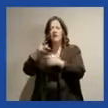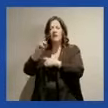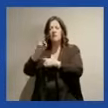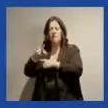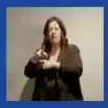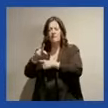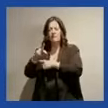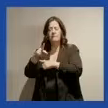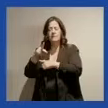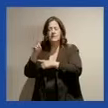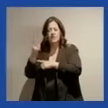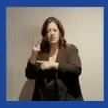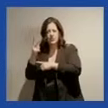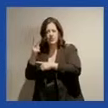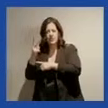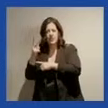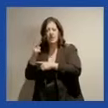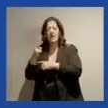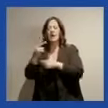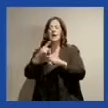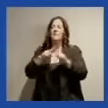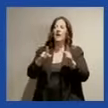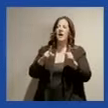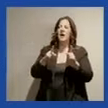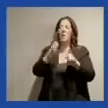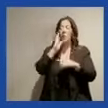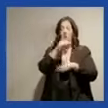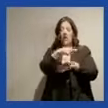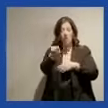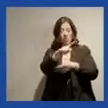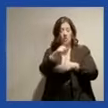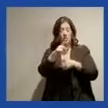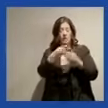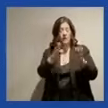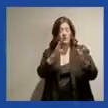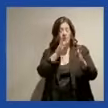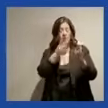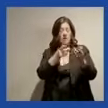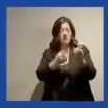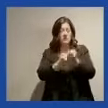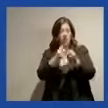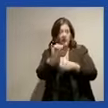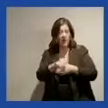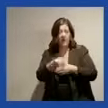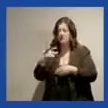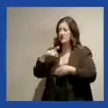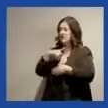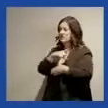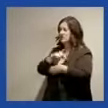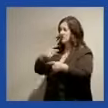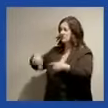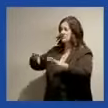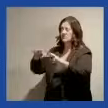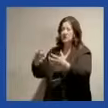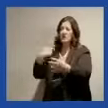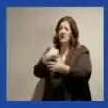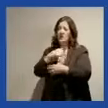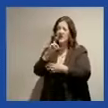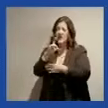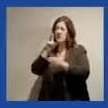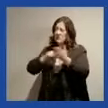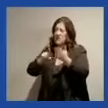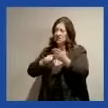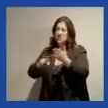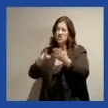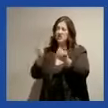what does it look like? But the deeper question is, will the public support it? I mentioned to you in January, we've done a lot of outreach on that. We've done some research on